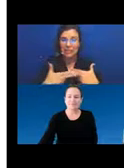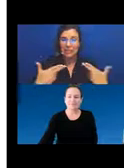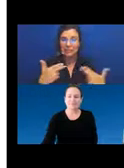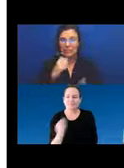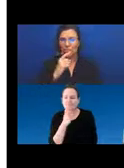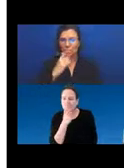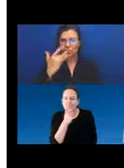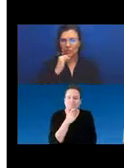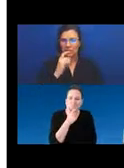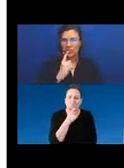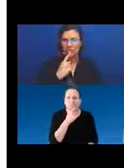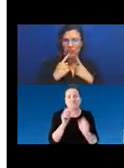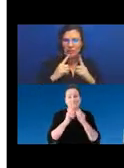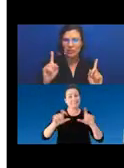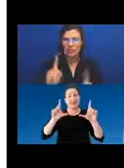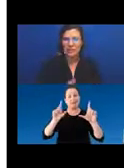working.